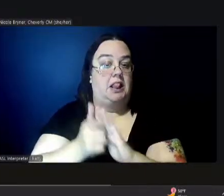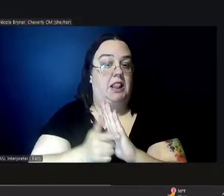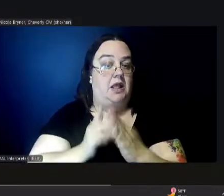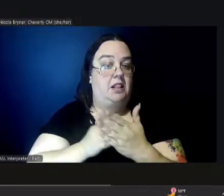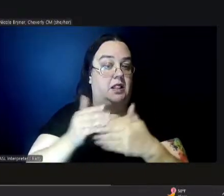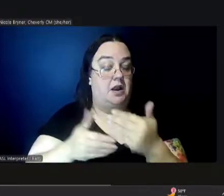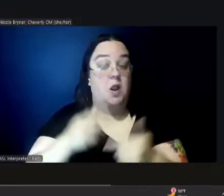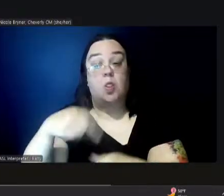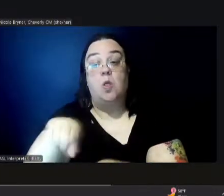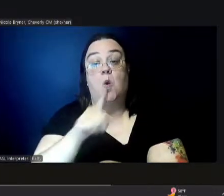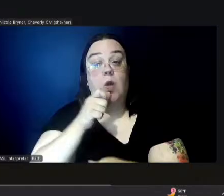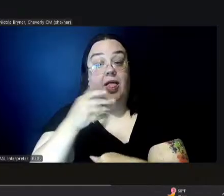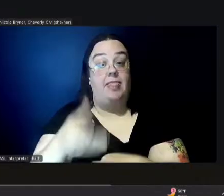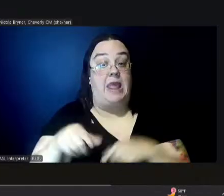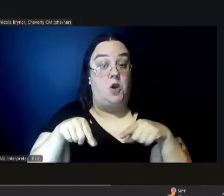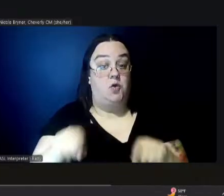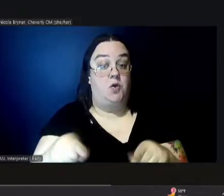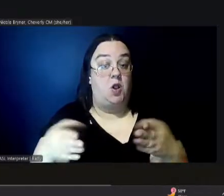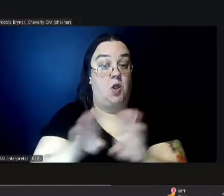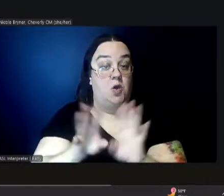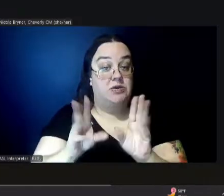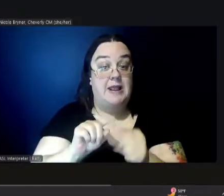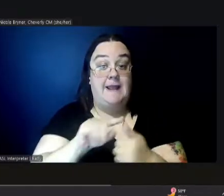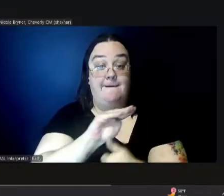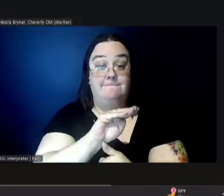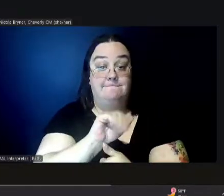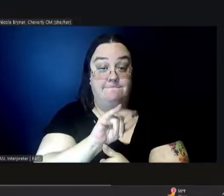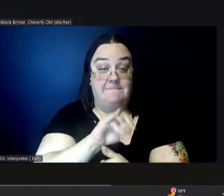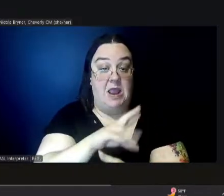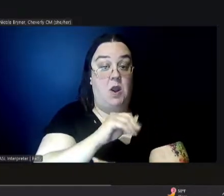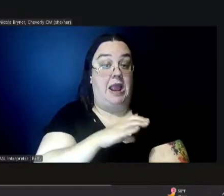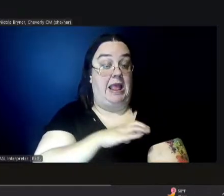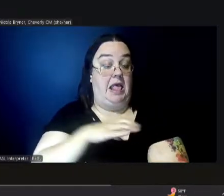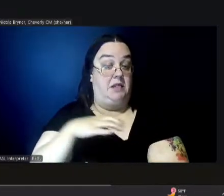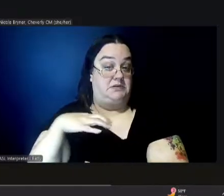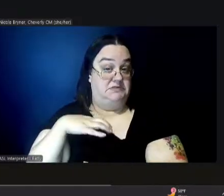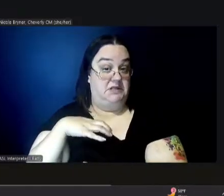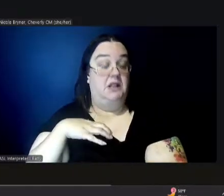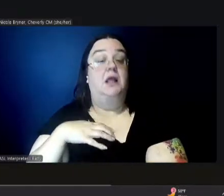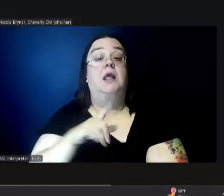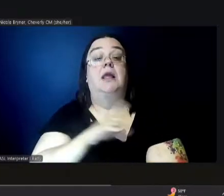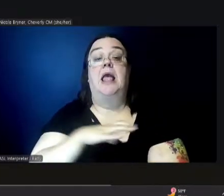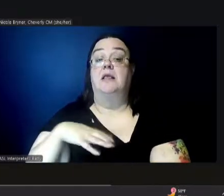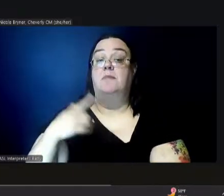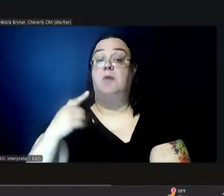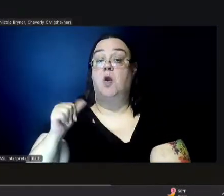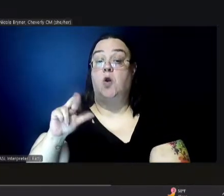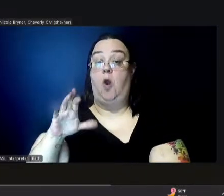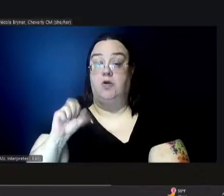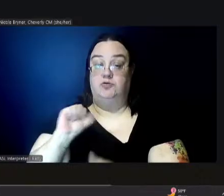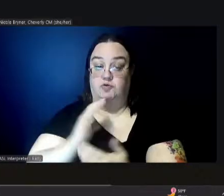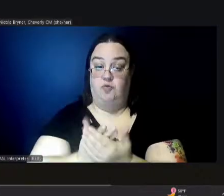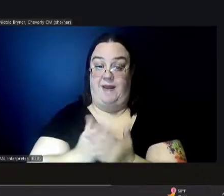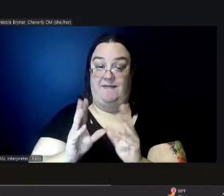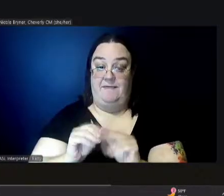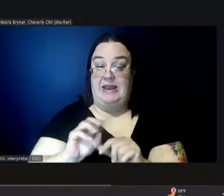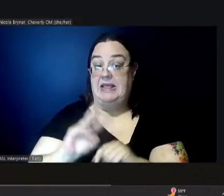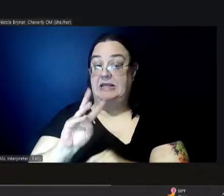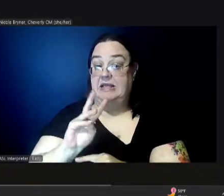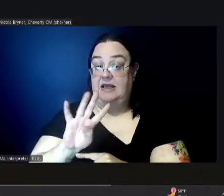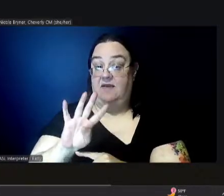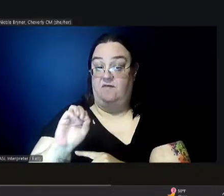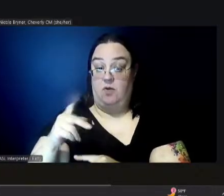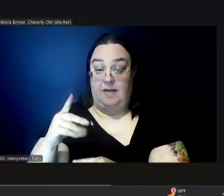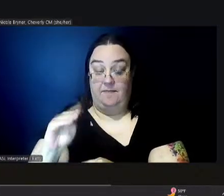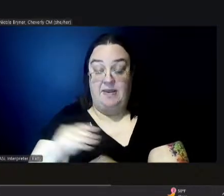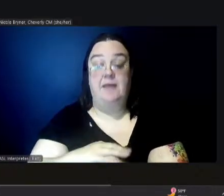closed session were the mayor and council. Councilmember Garces entered the meeting at 6:40 p.m.